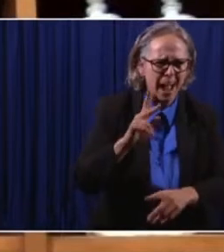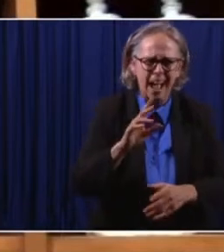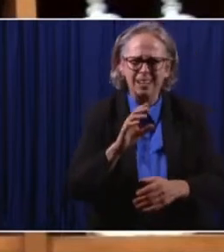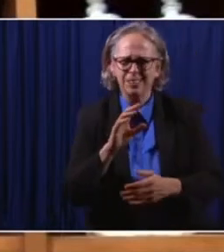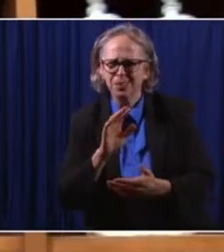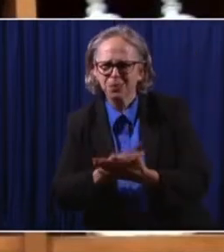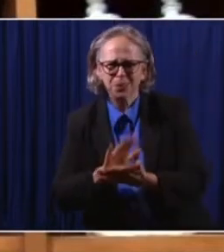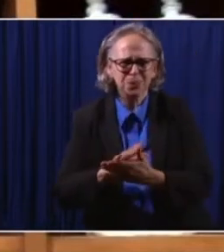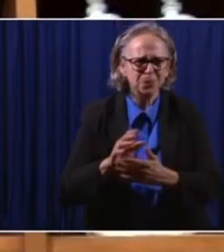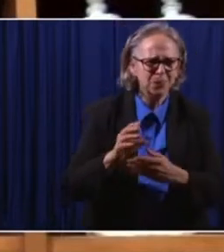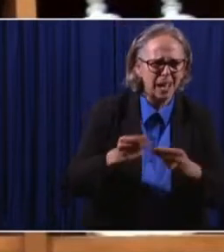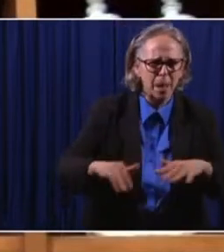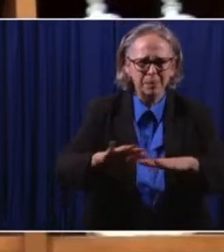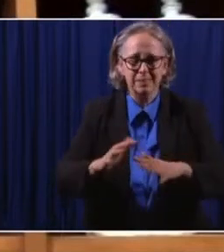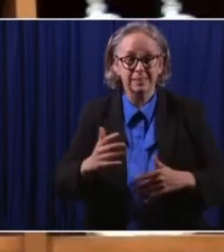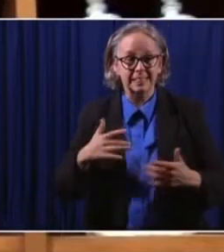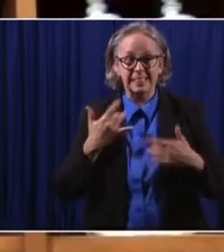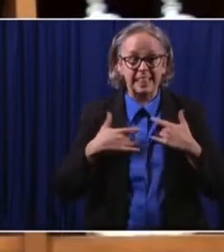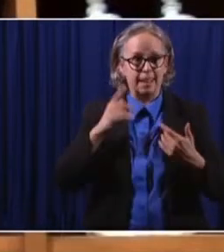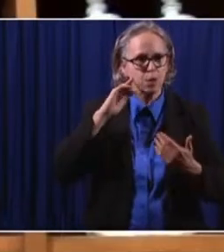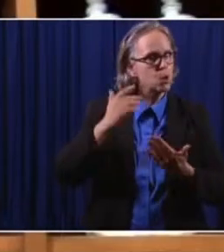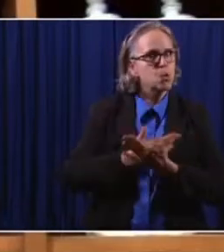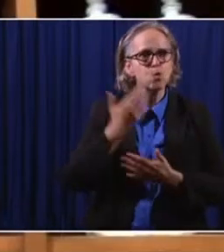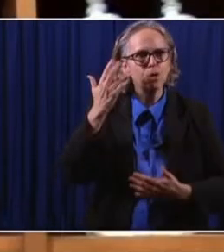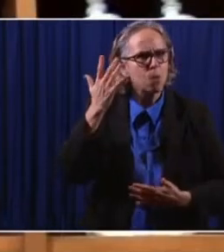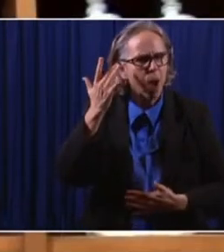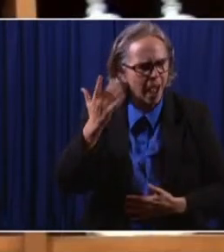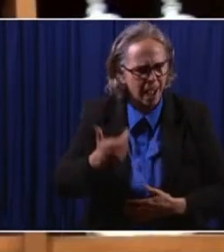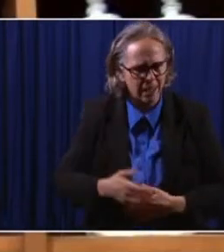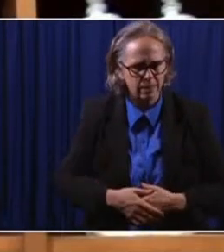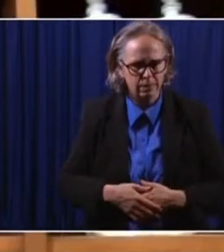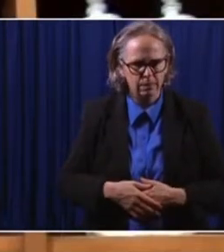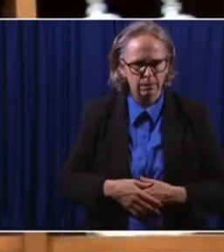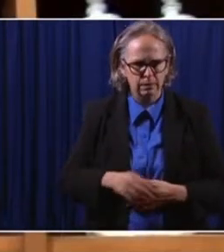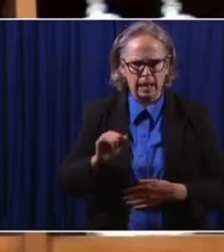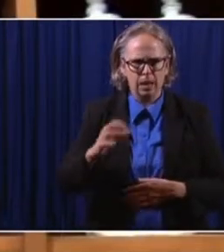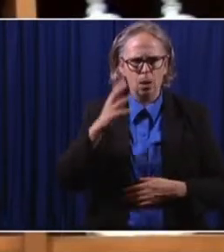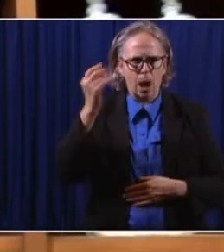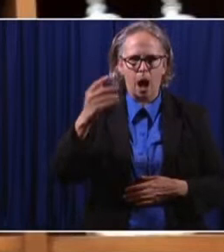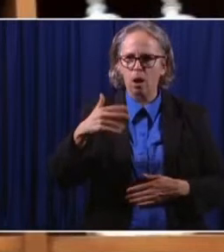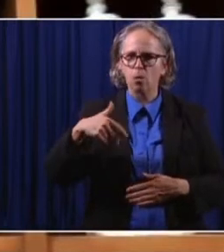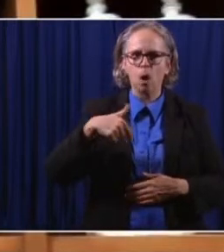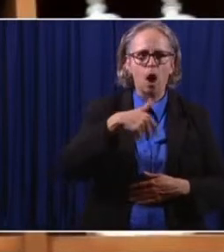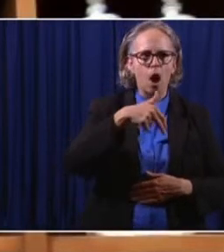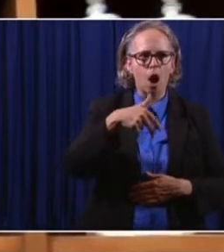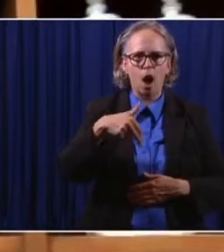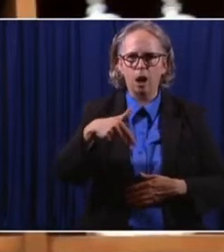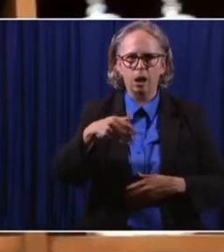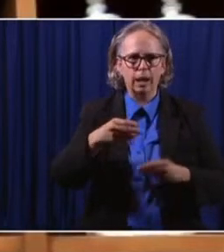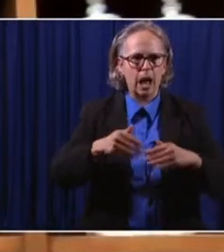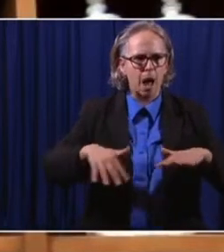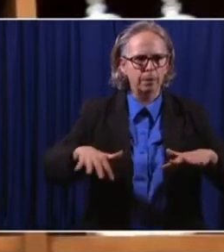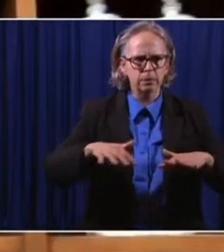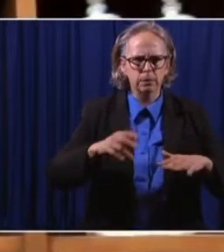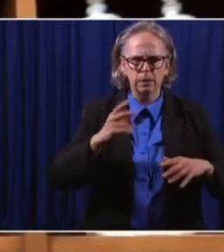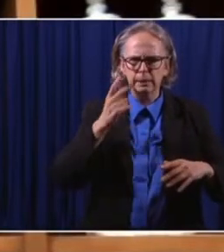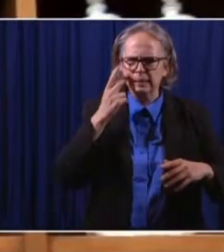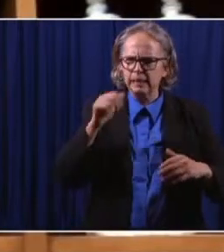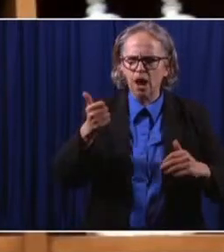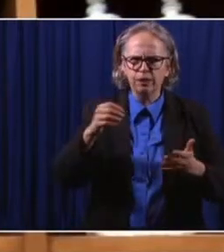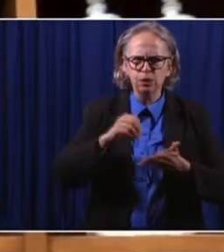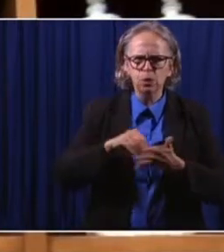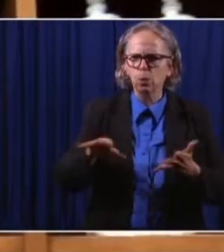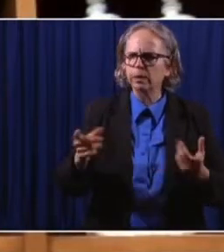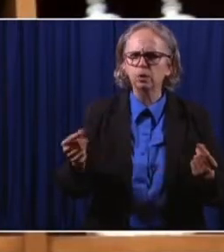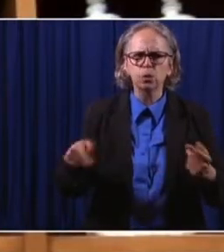definitely a couple of different reasons. I think being able to walk around campus, you get to see the way that students are responding to the pandemic, and I think there's a